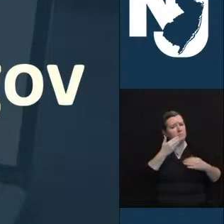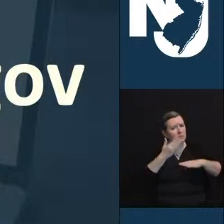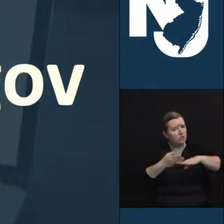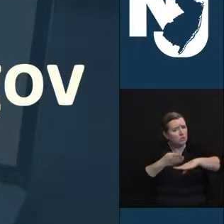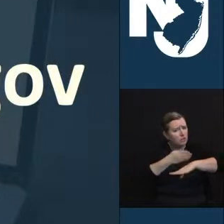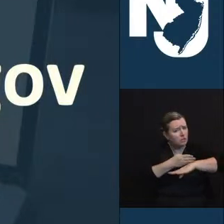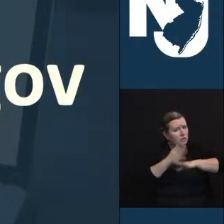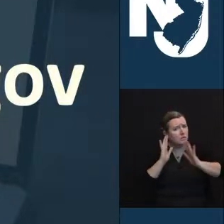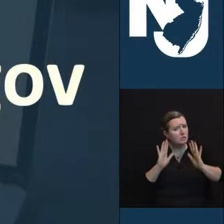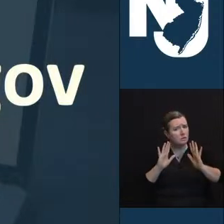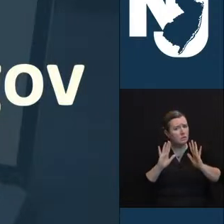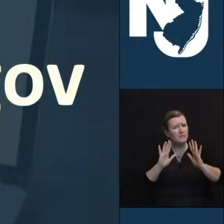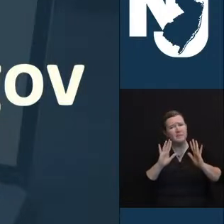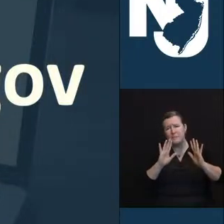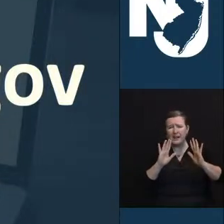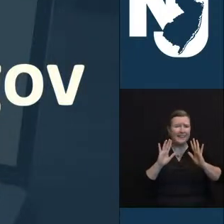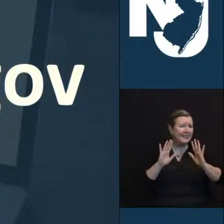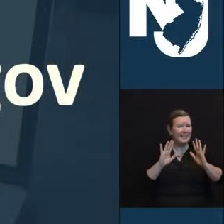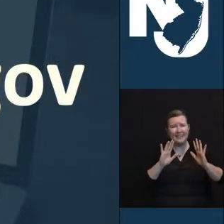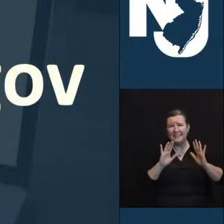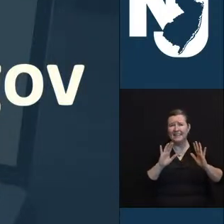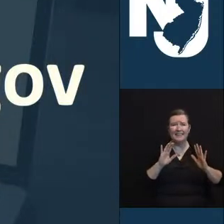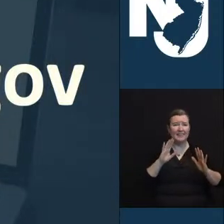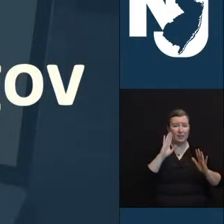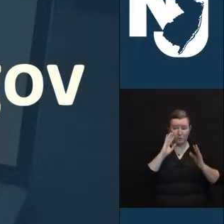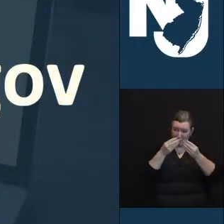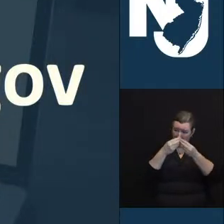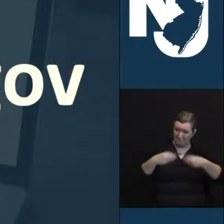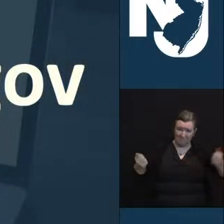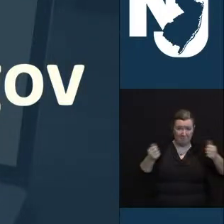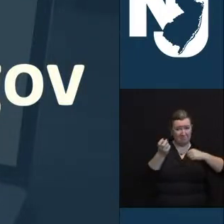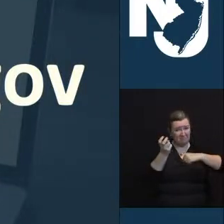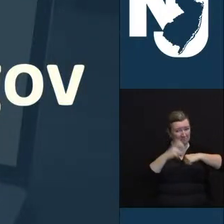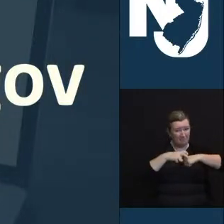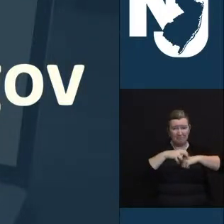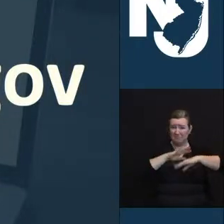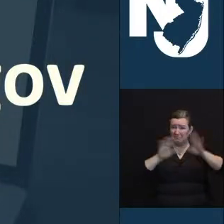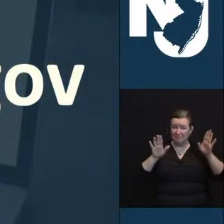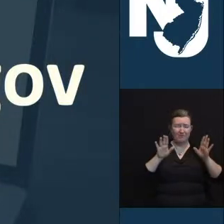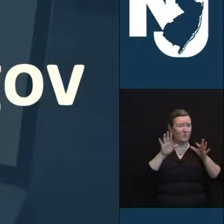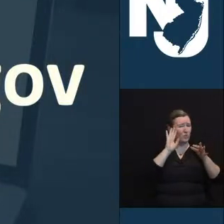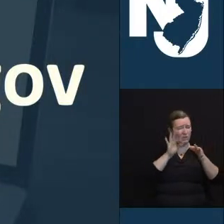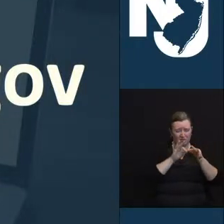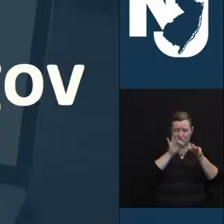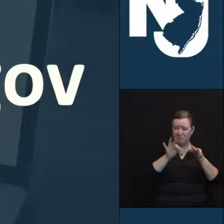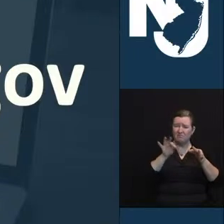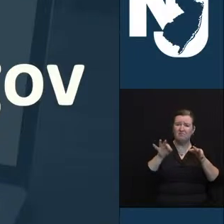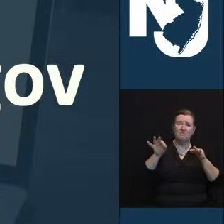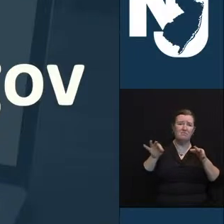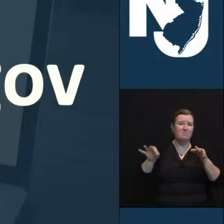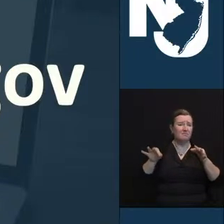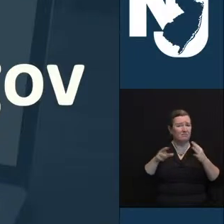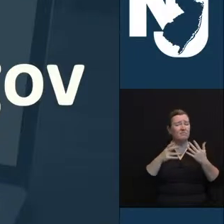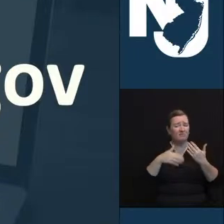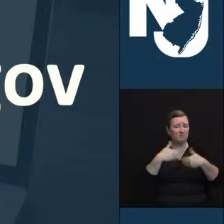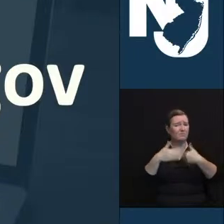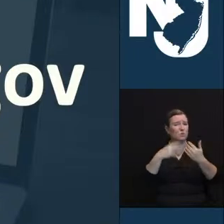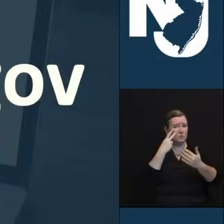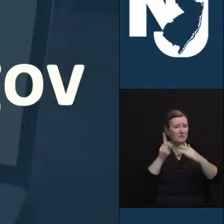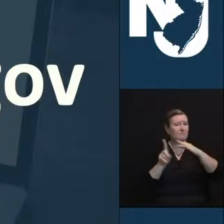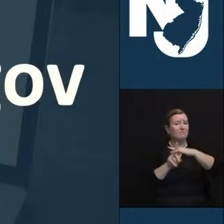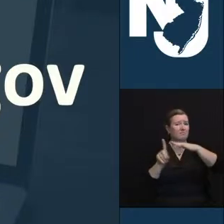long-haul scenario. So using the data at their disposal, Both the Department of Health under